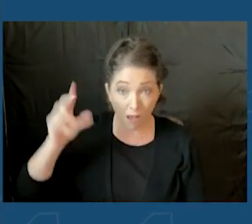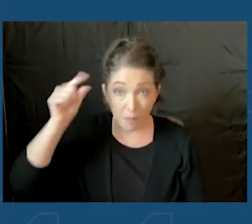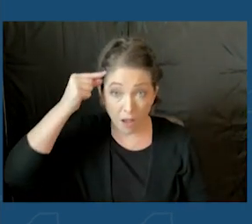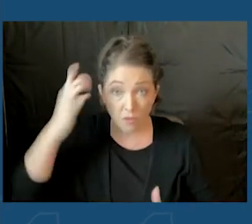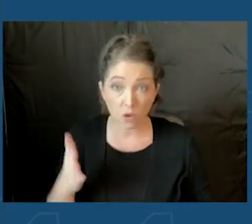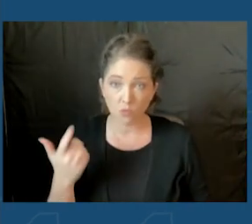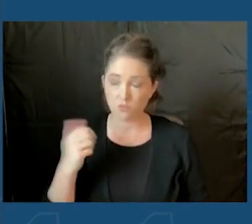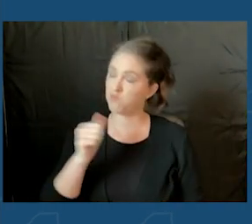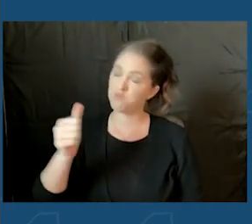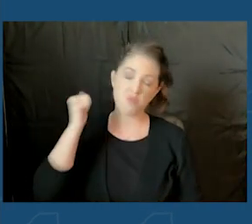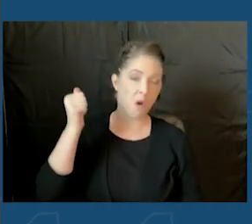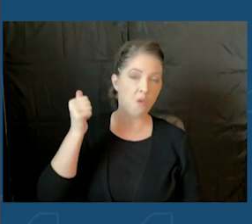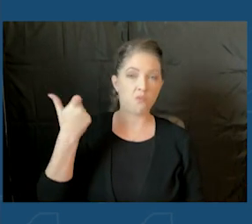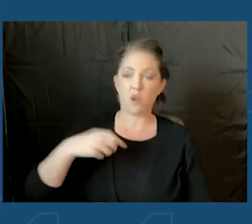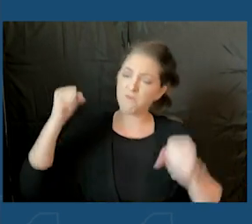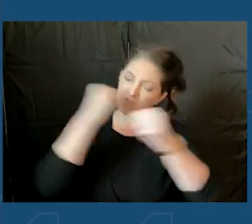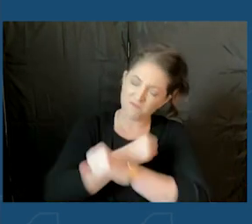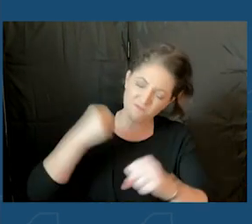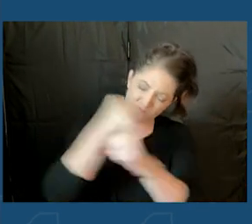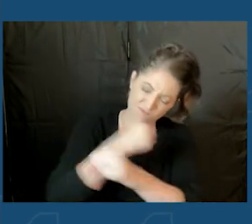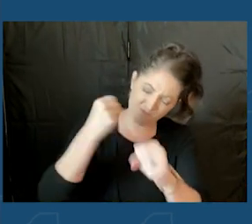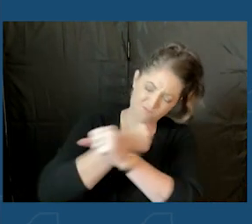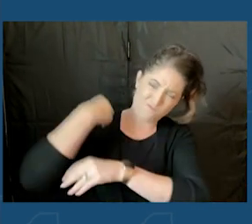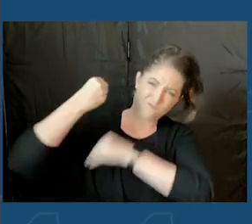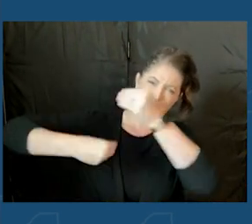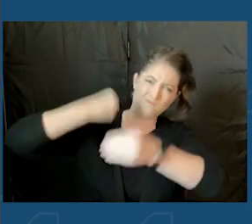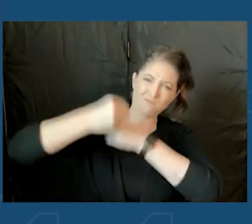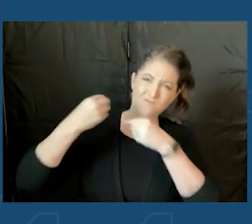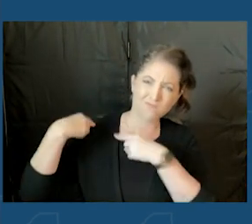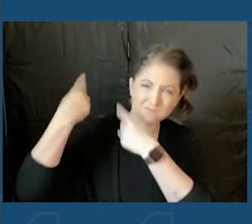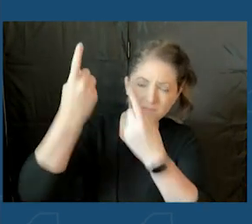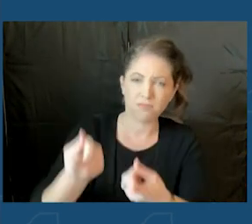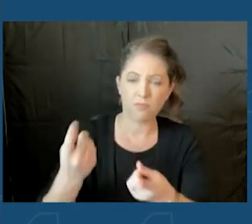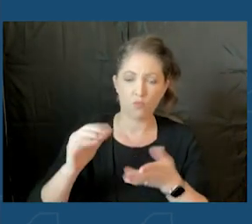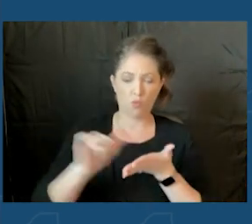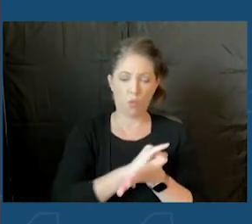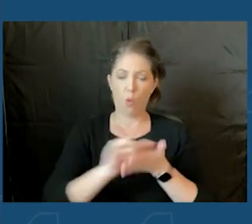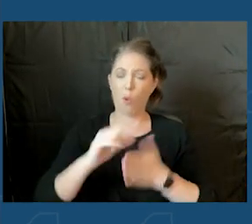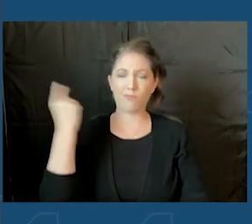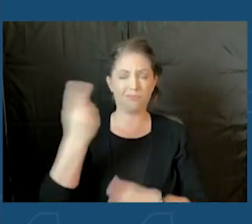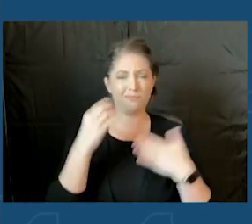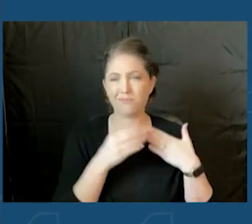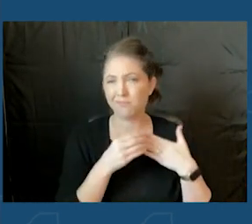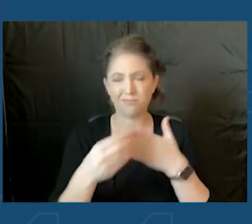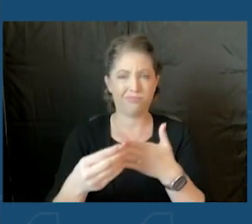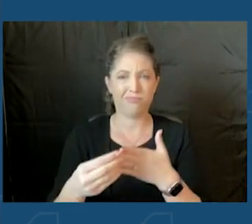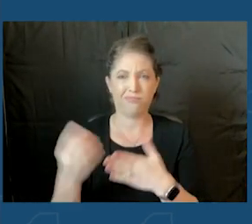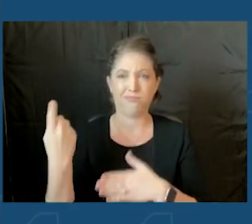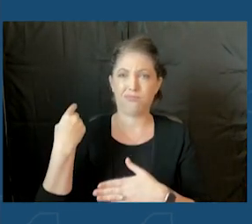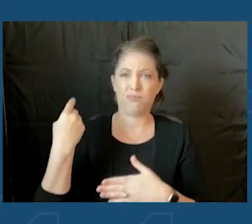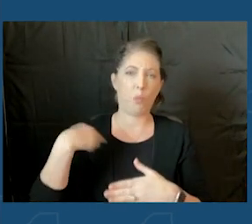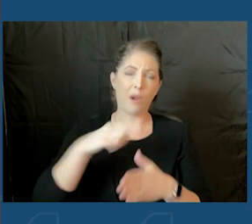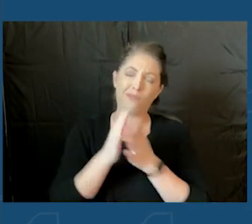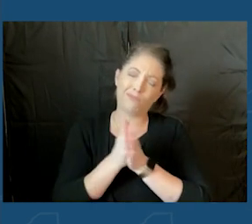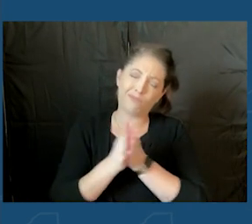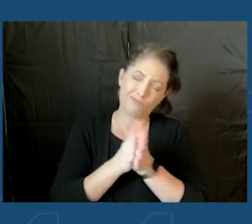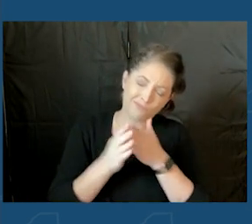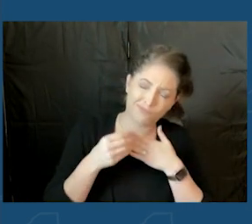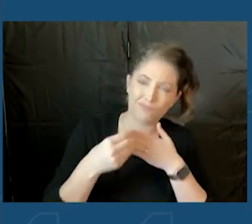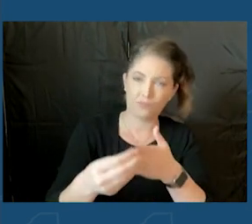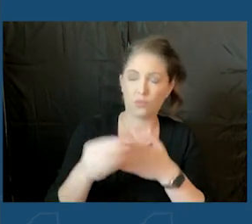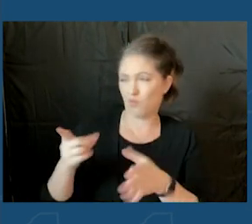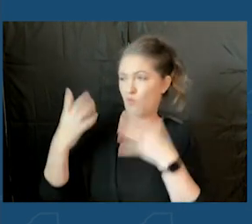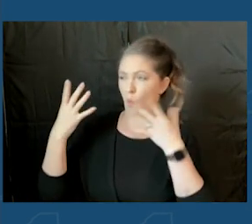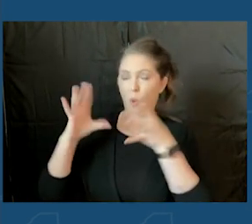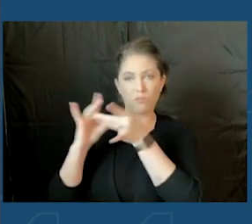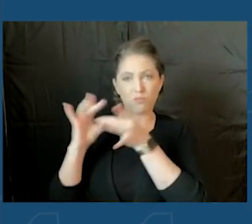for generations, and New York State has led every step of the way. We've been trailblazing, as you mentioned early in this room, all the